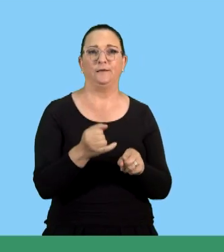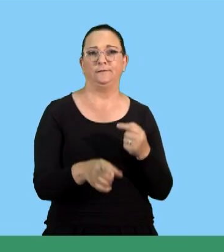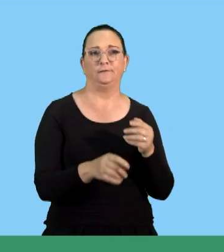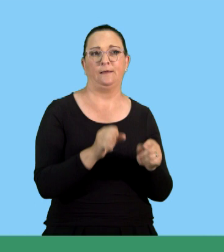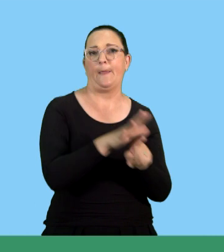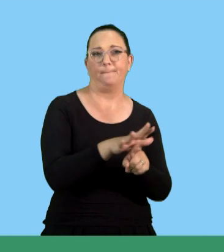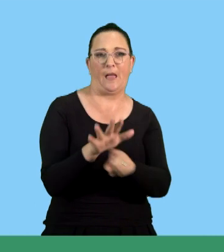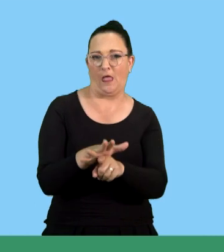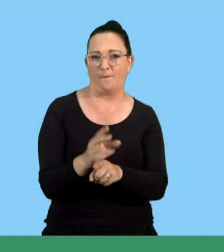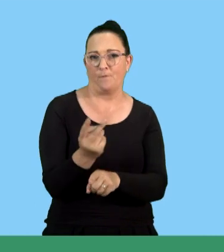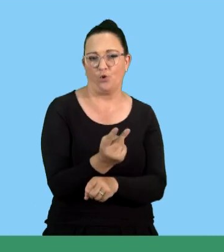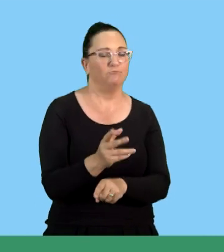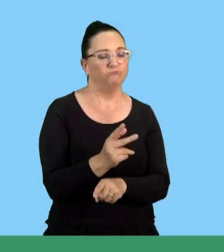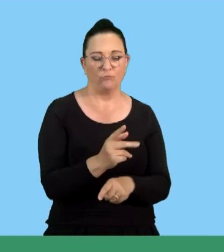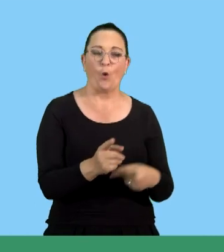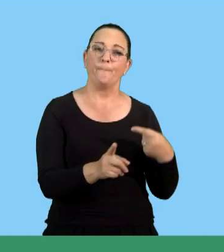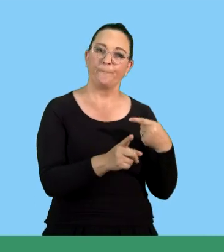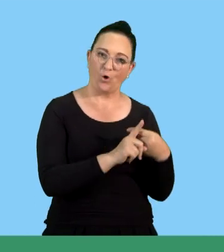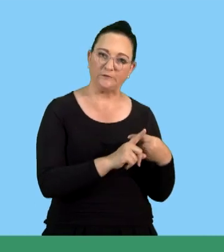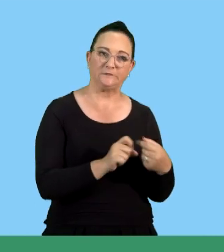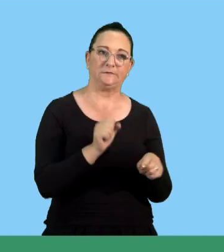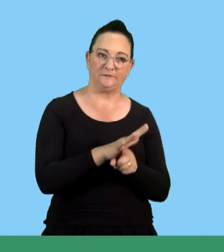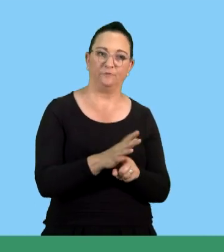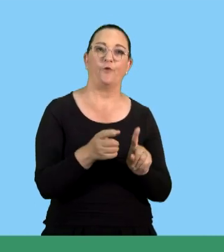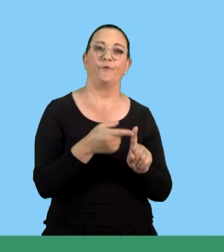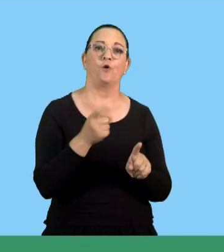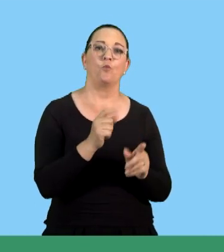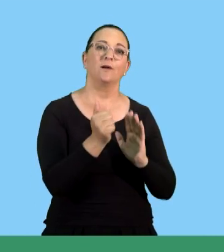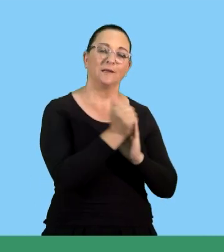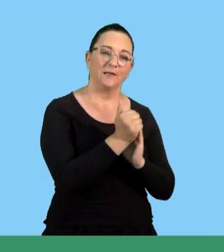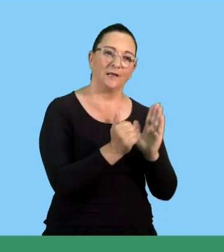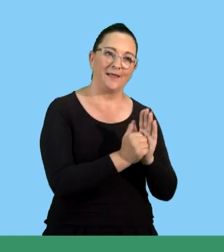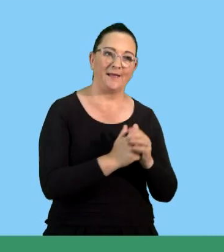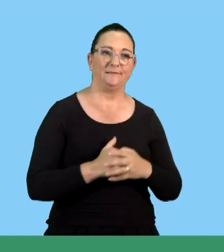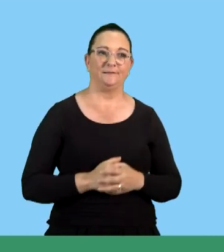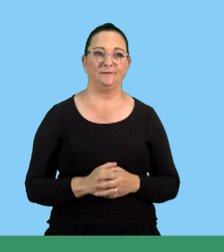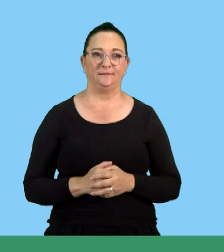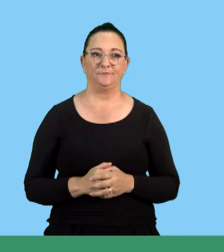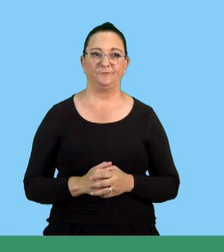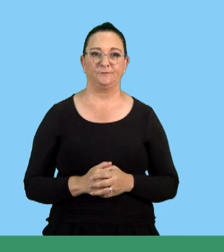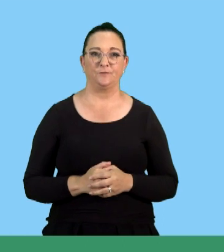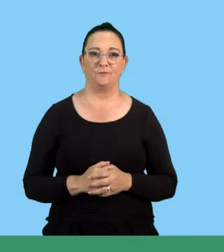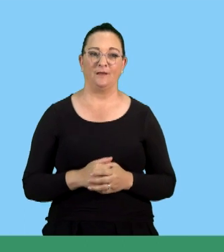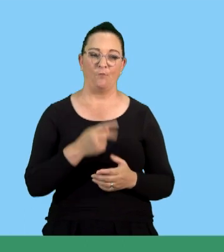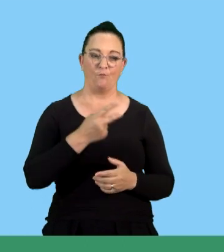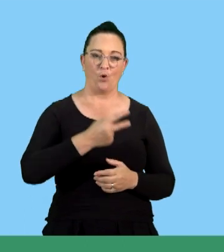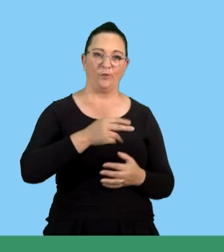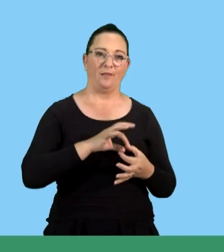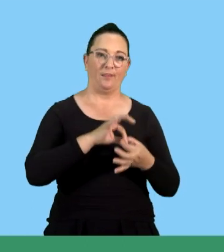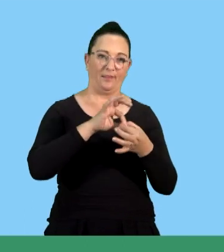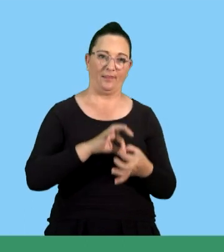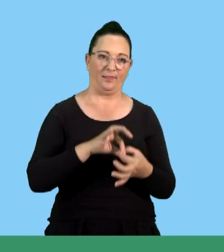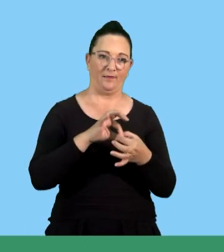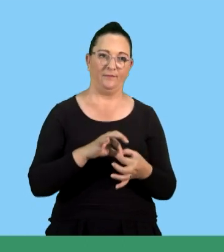just impact, but you're being told a positive impact of the act that is identified in A. So meaning